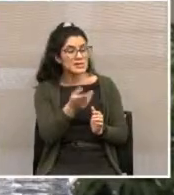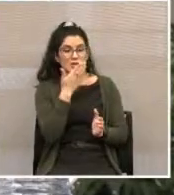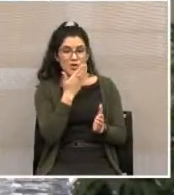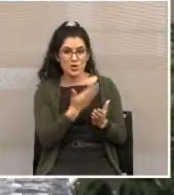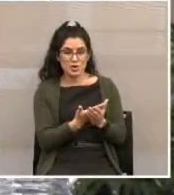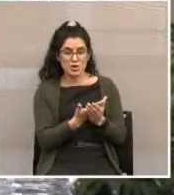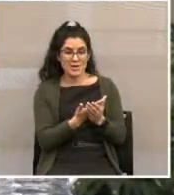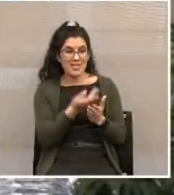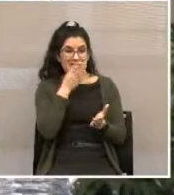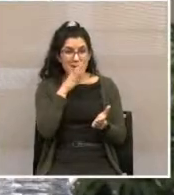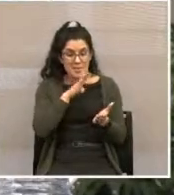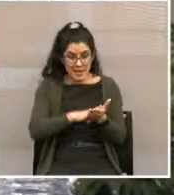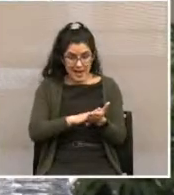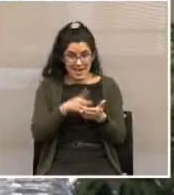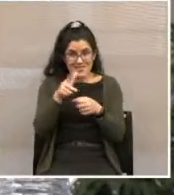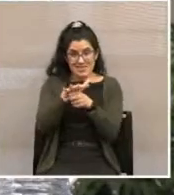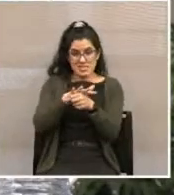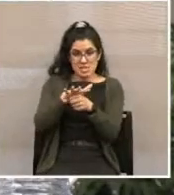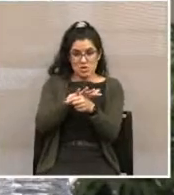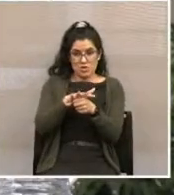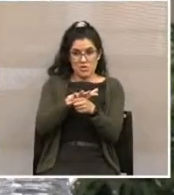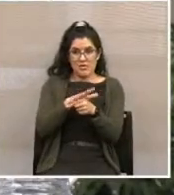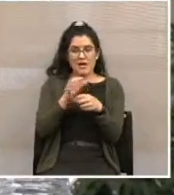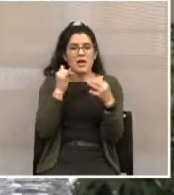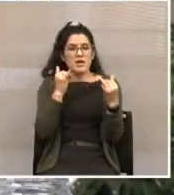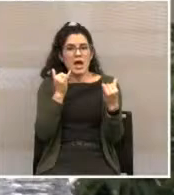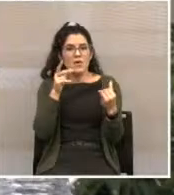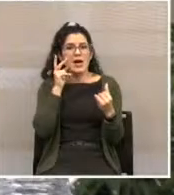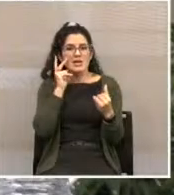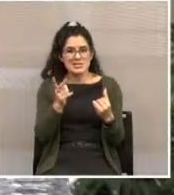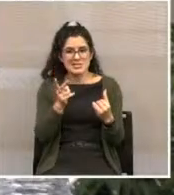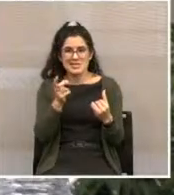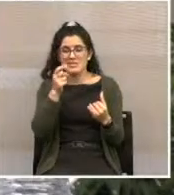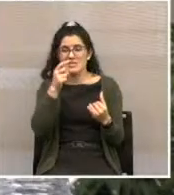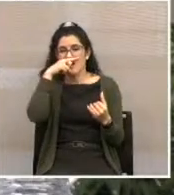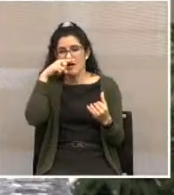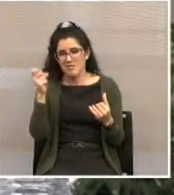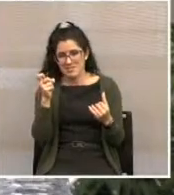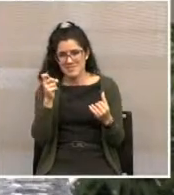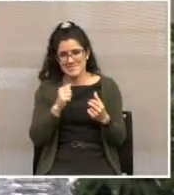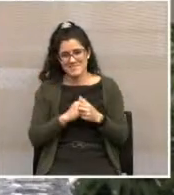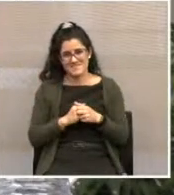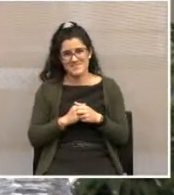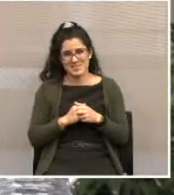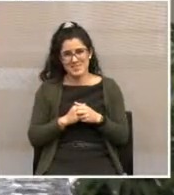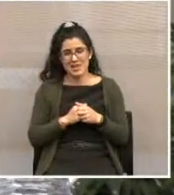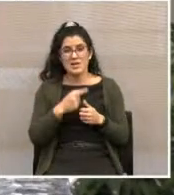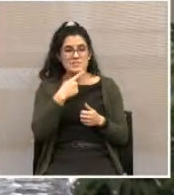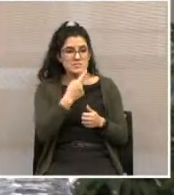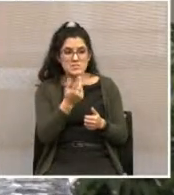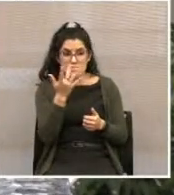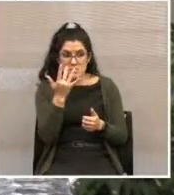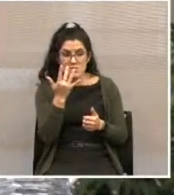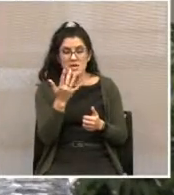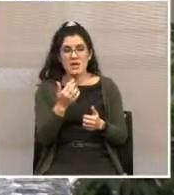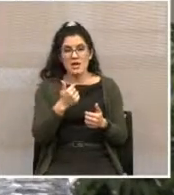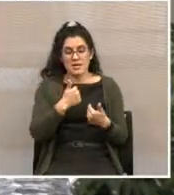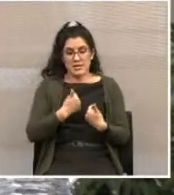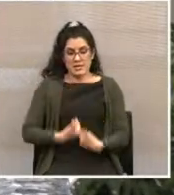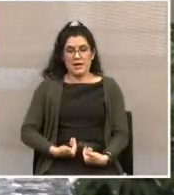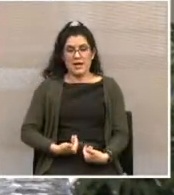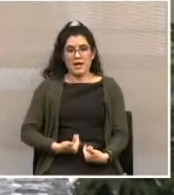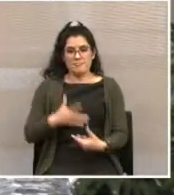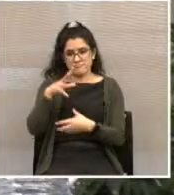the bad of this area, but I'm now seeing the ugly part. Why do I say that? I am a product of the